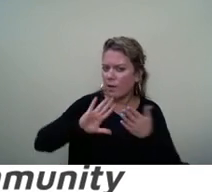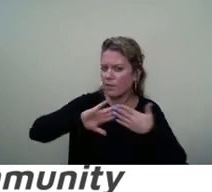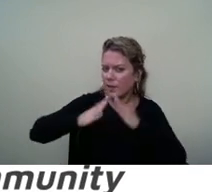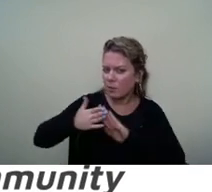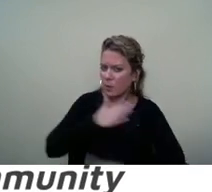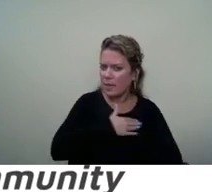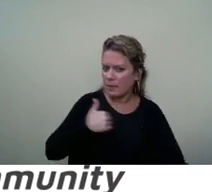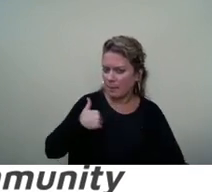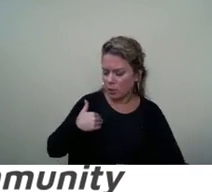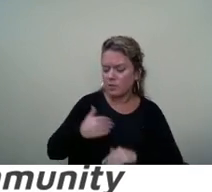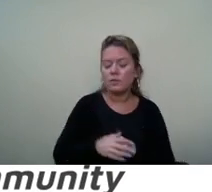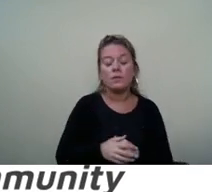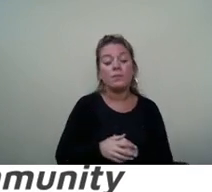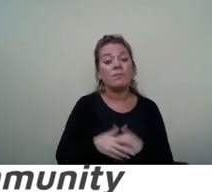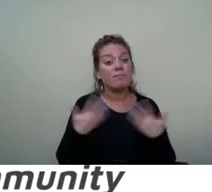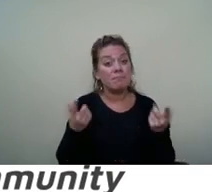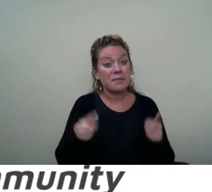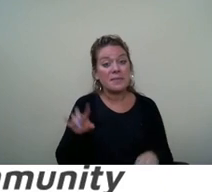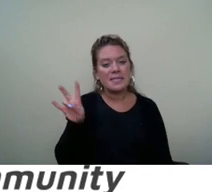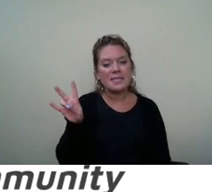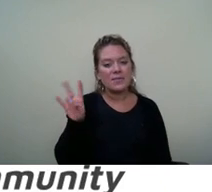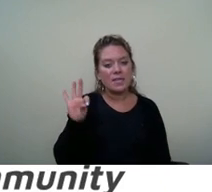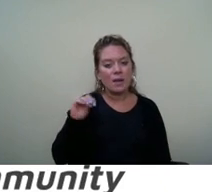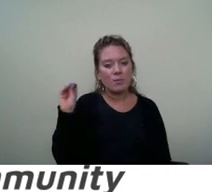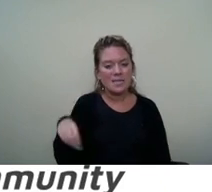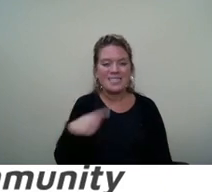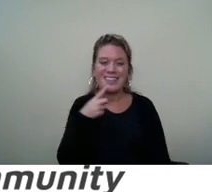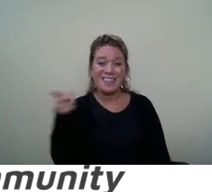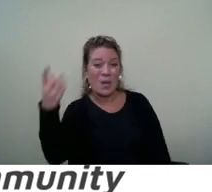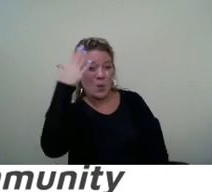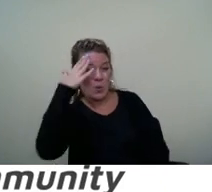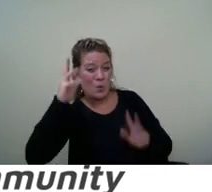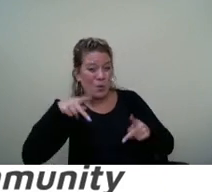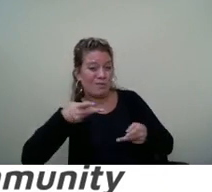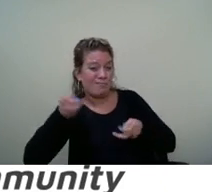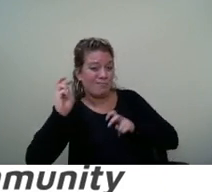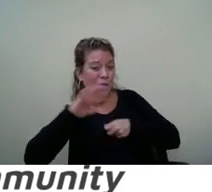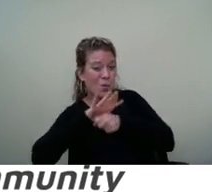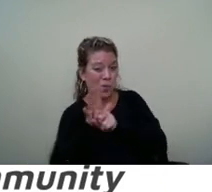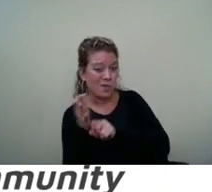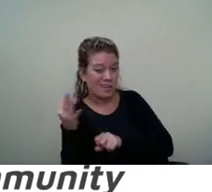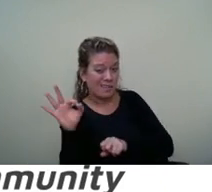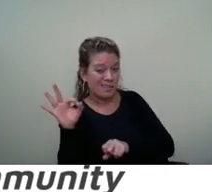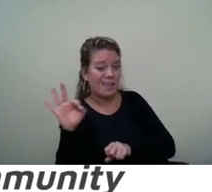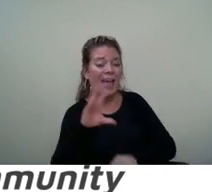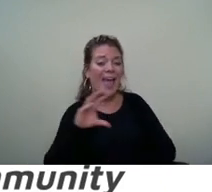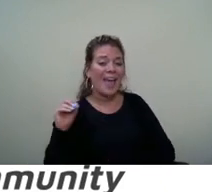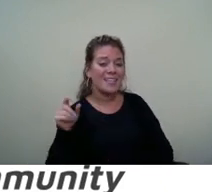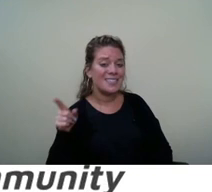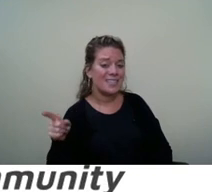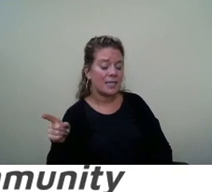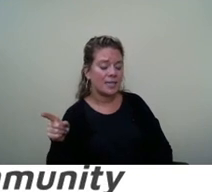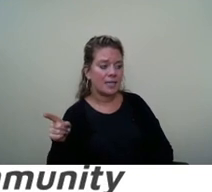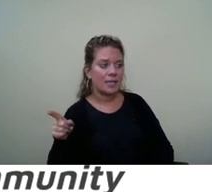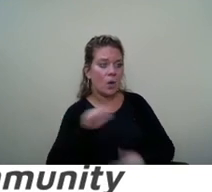community members. So 79% of them said that they knew someone that got infected with COVID. And even